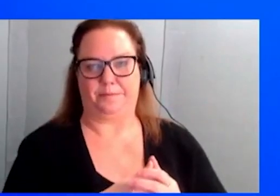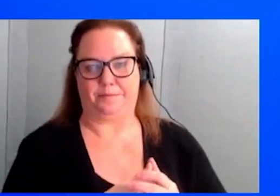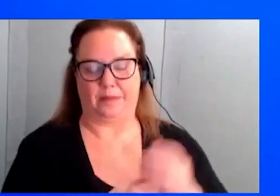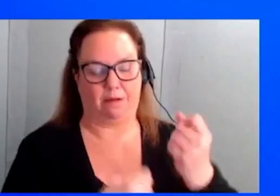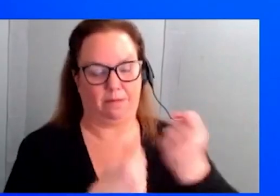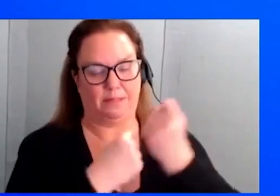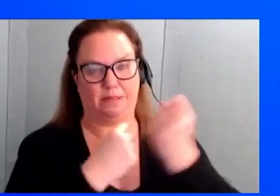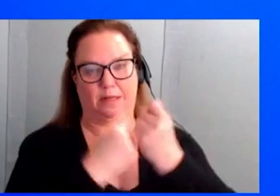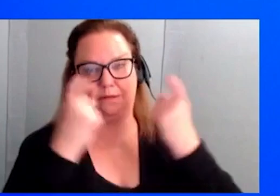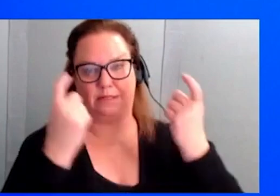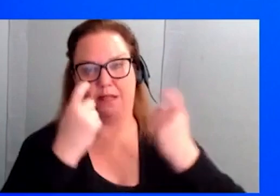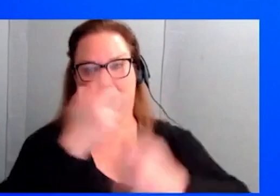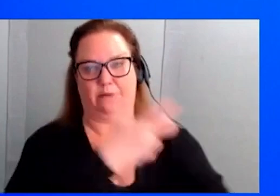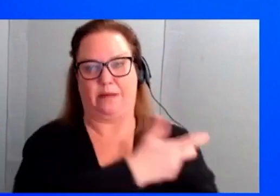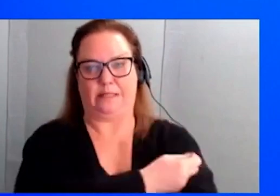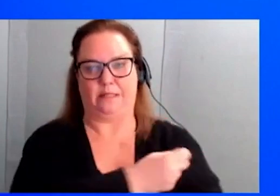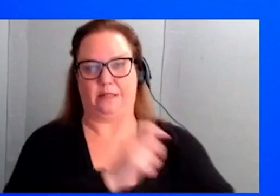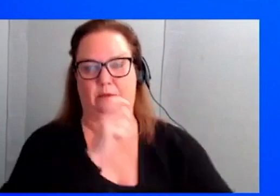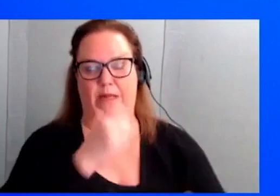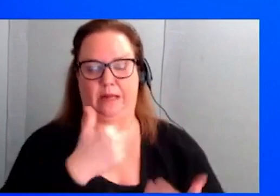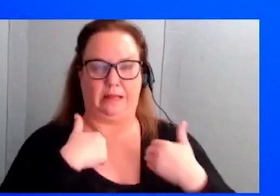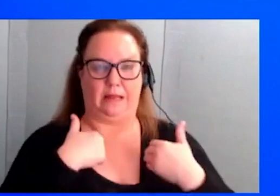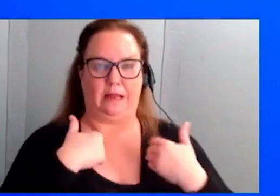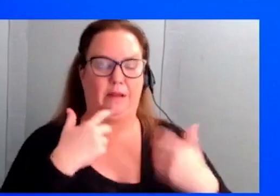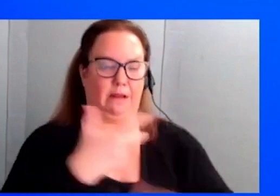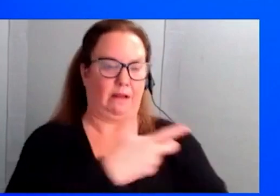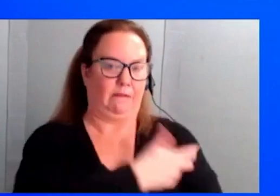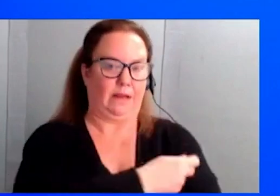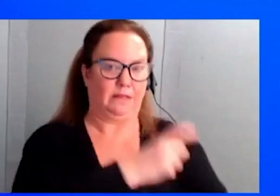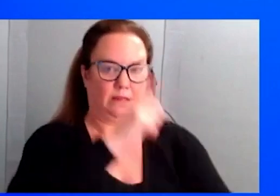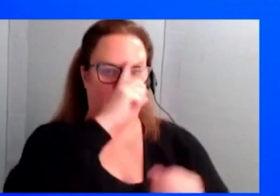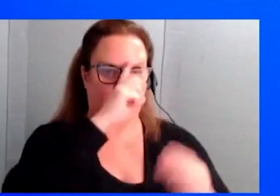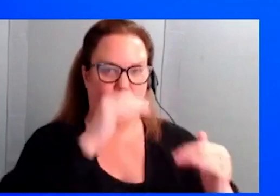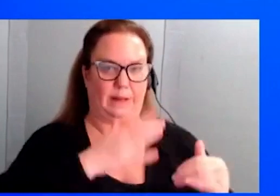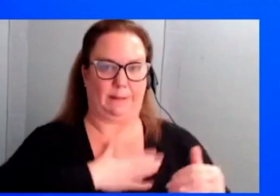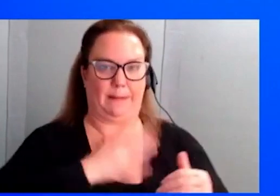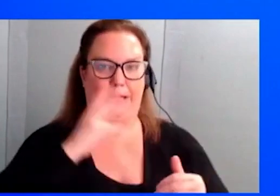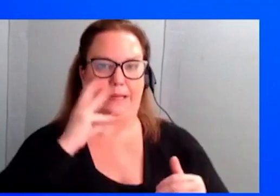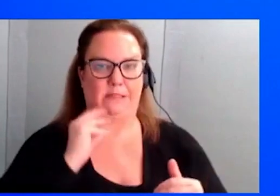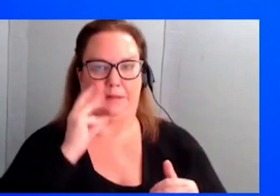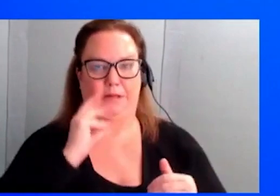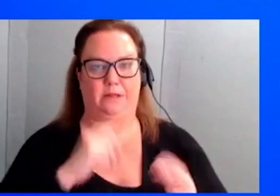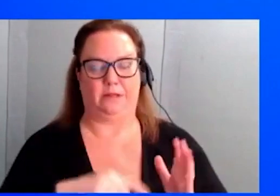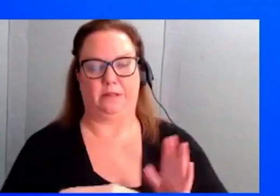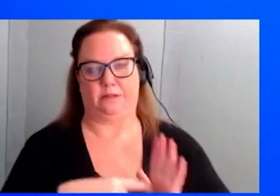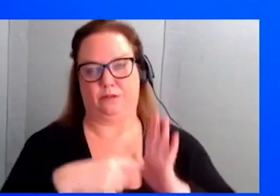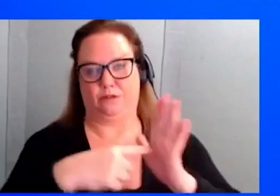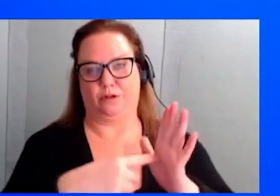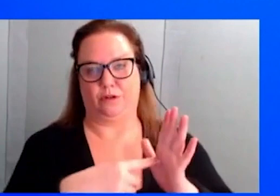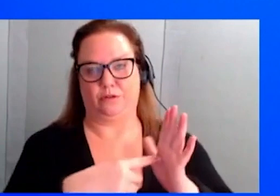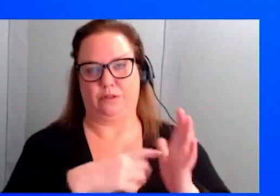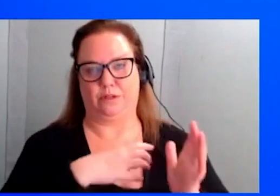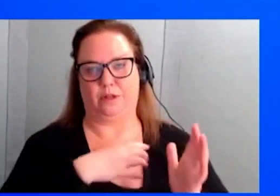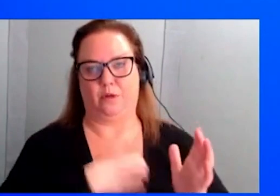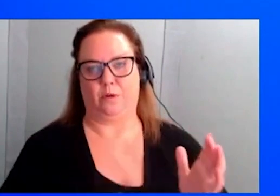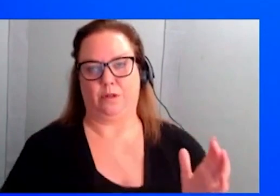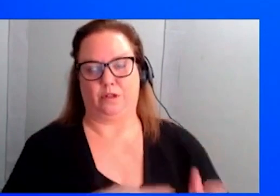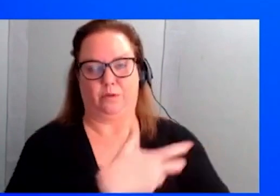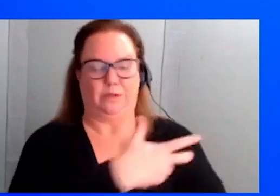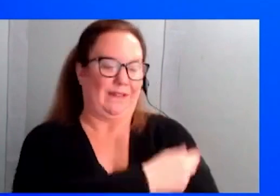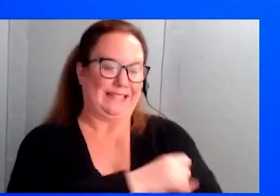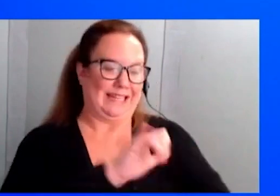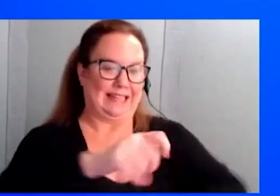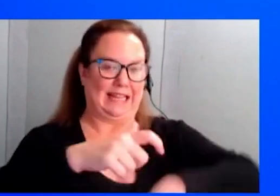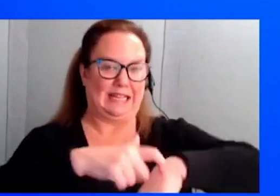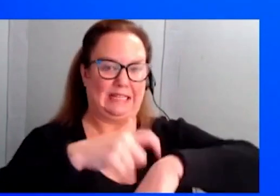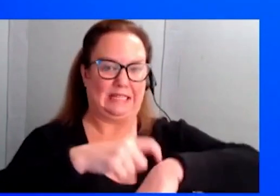celebrate it that we have one. But I think hopefully my experience is a testament to wishing that there was a vaccine. I